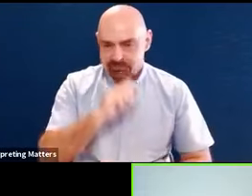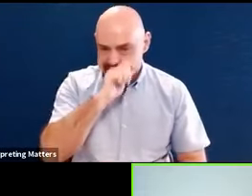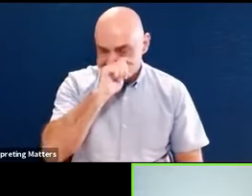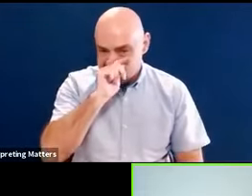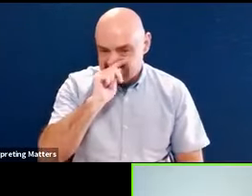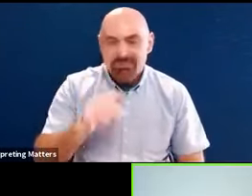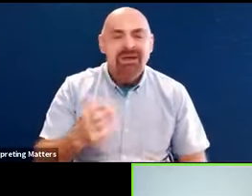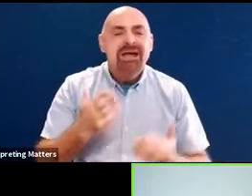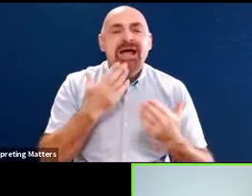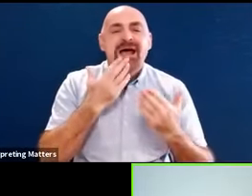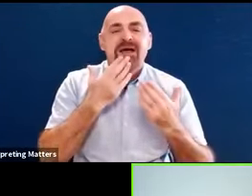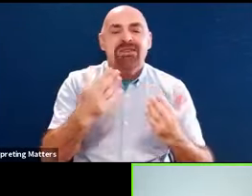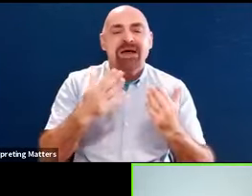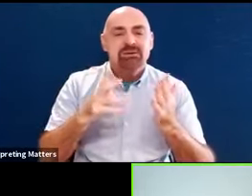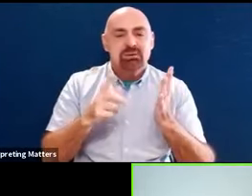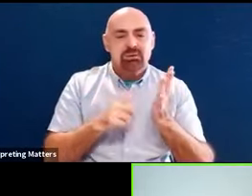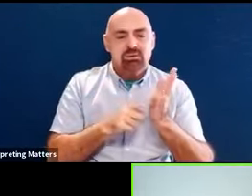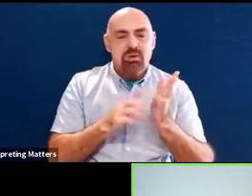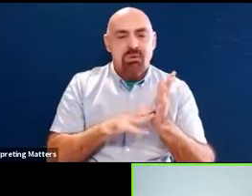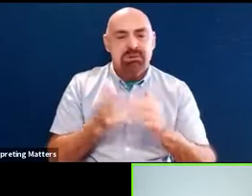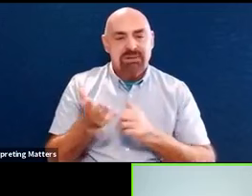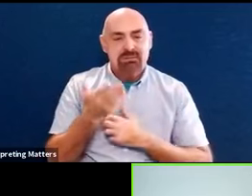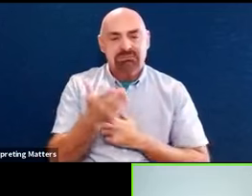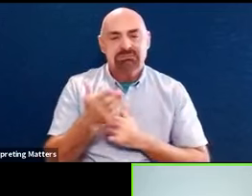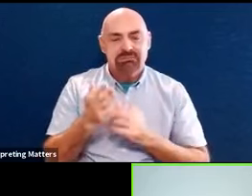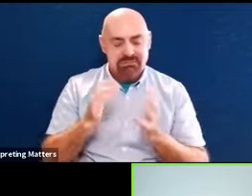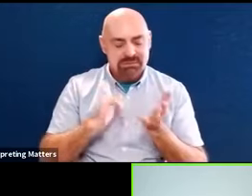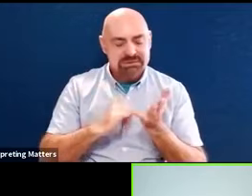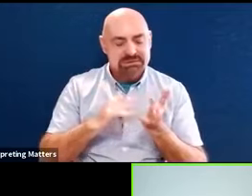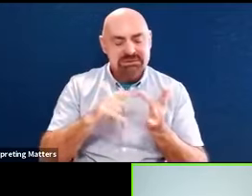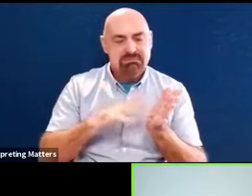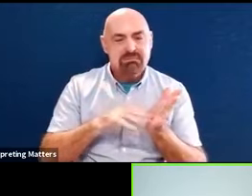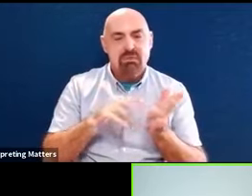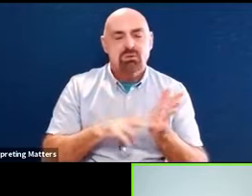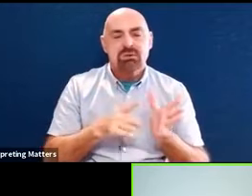Thank you so much, Tom. Now over to Simona.